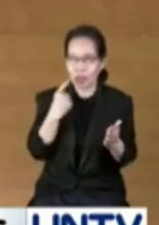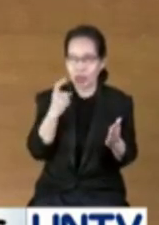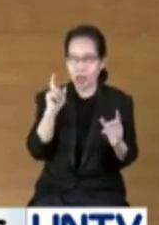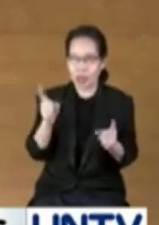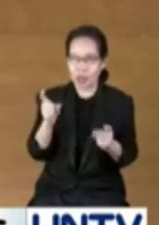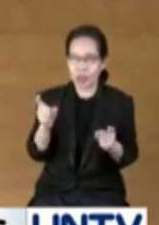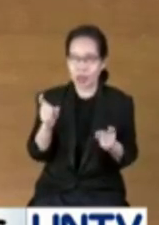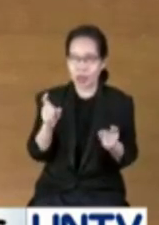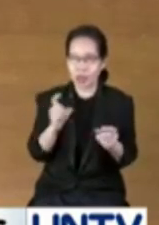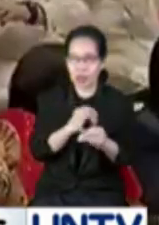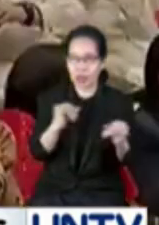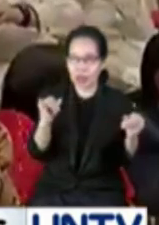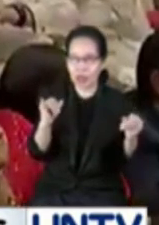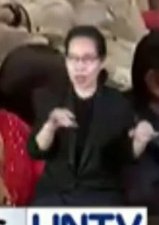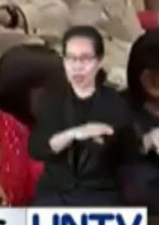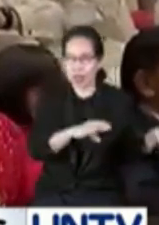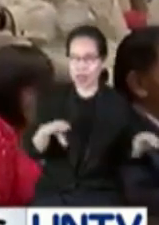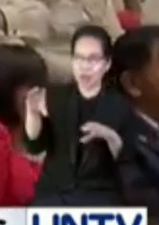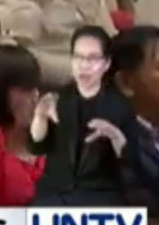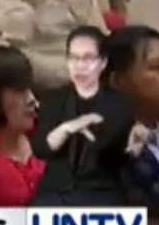activities,